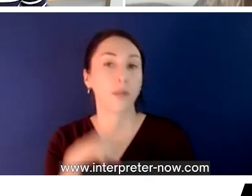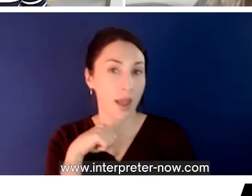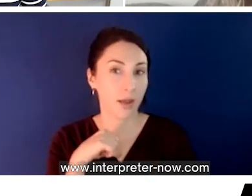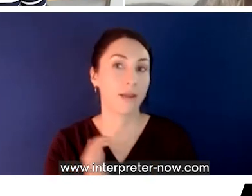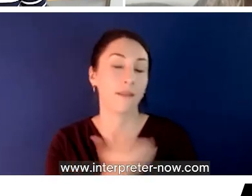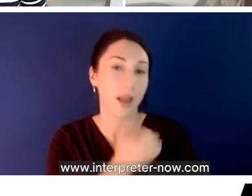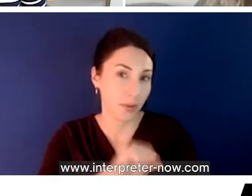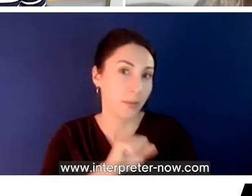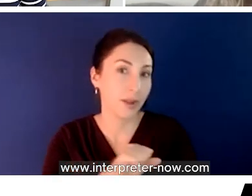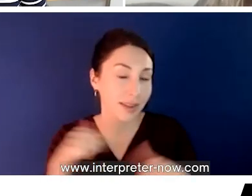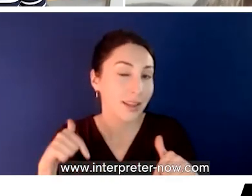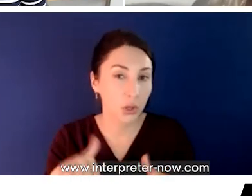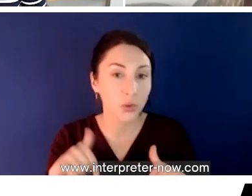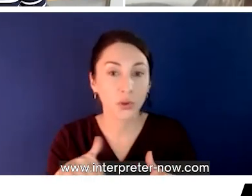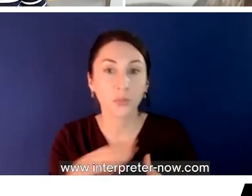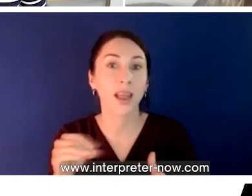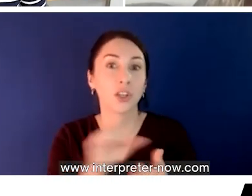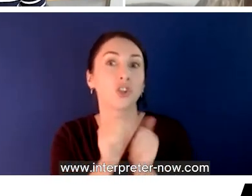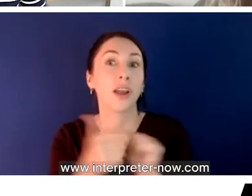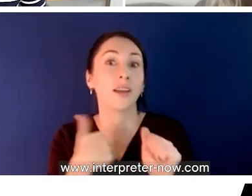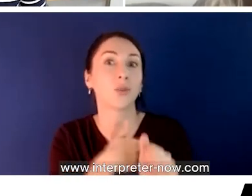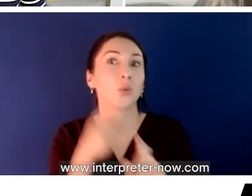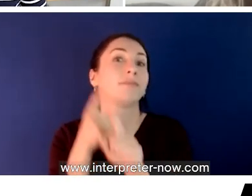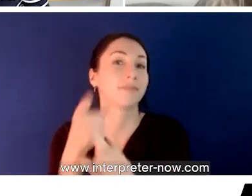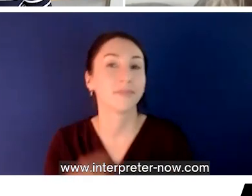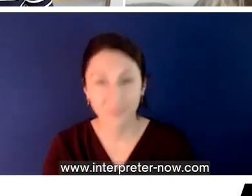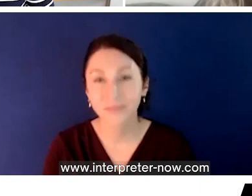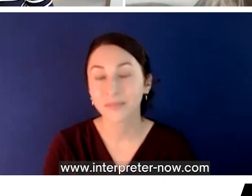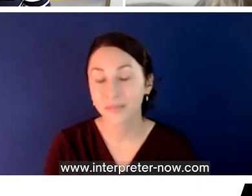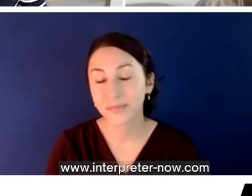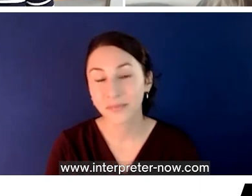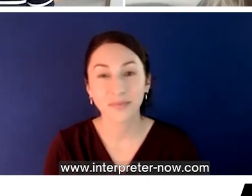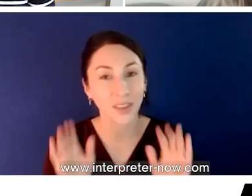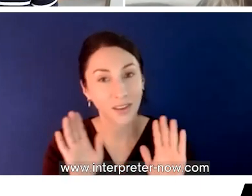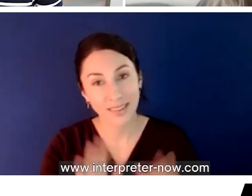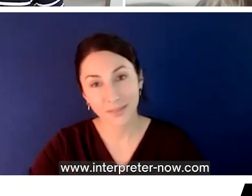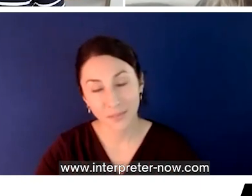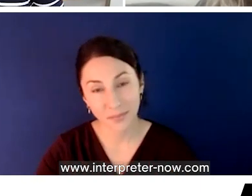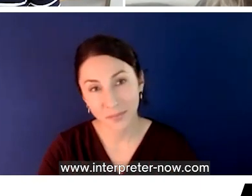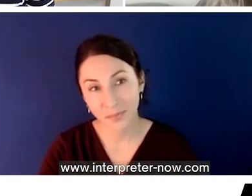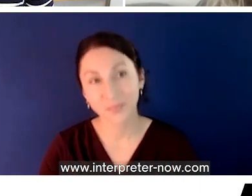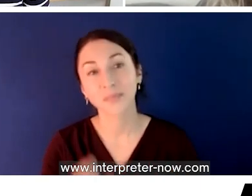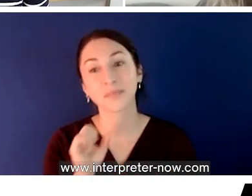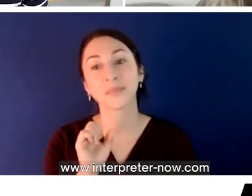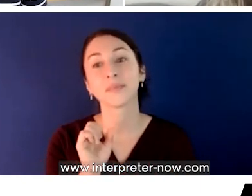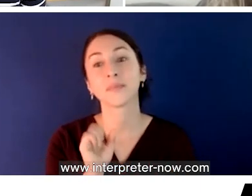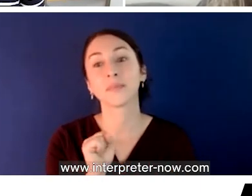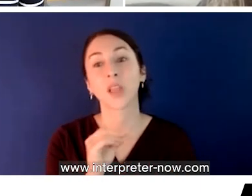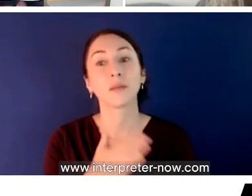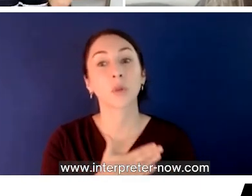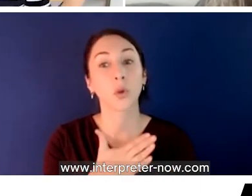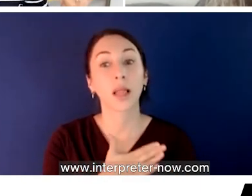are doing here, and the change we're trying to make. Awesome. I'm so glad.